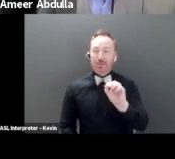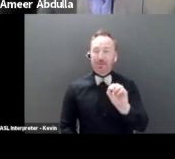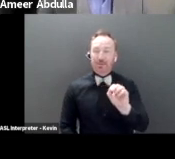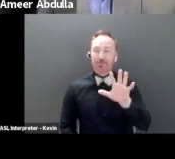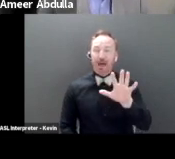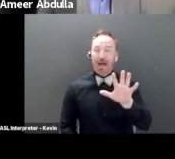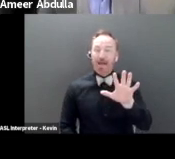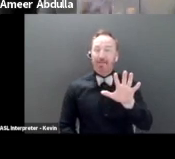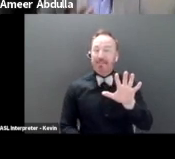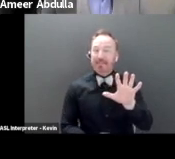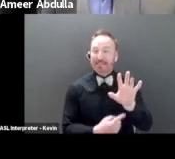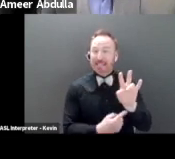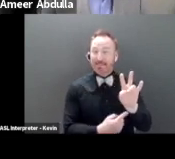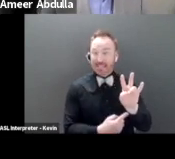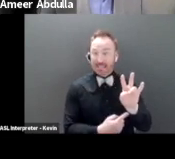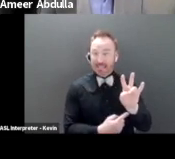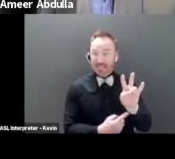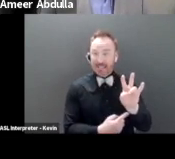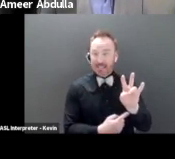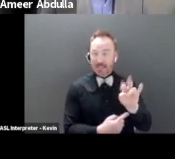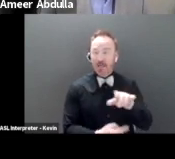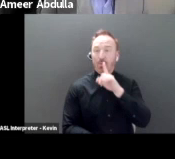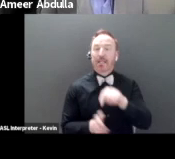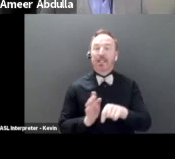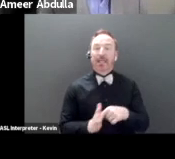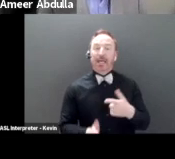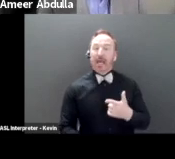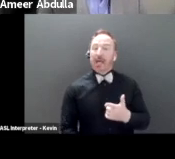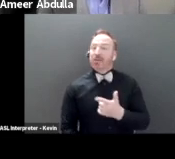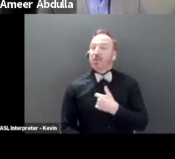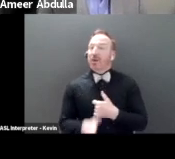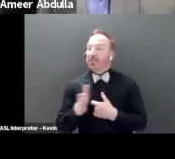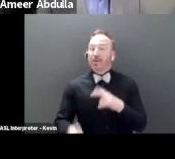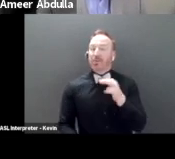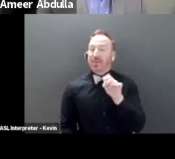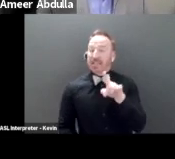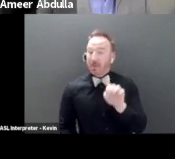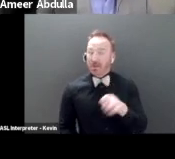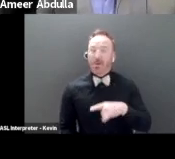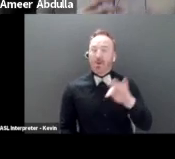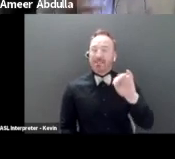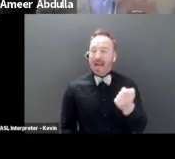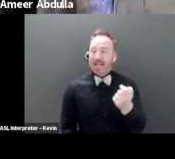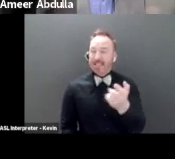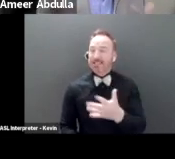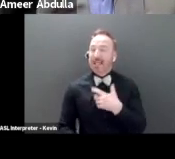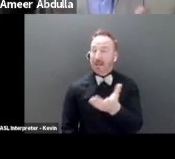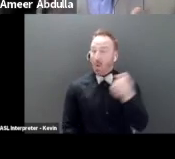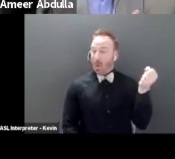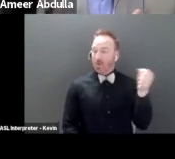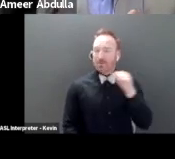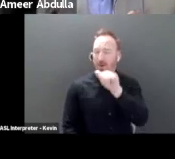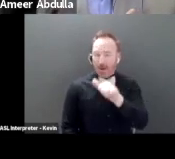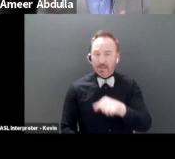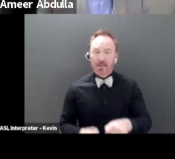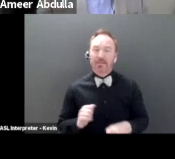T2057. It doesn't have refundable tax associated with it, nor does it have withholding tax. So those are the 3 types of